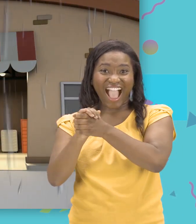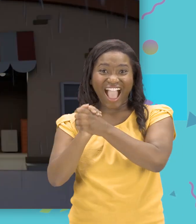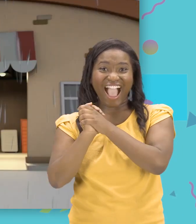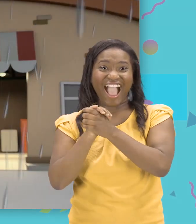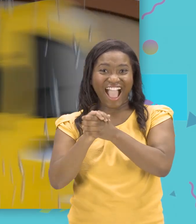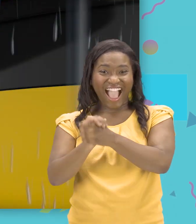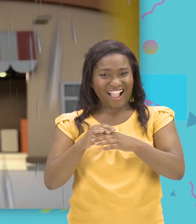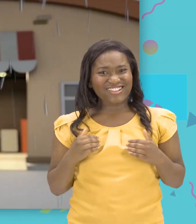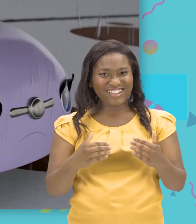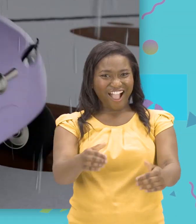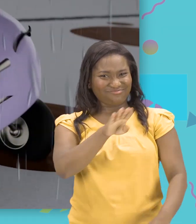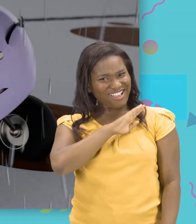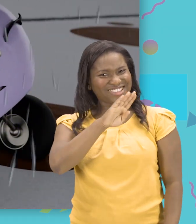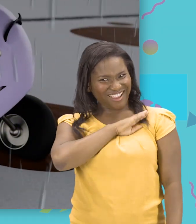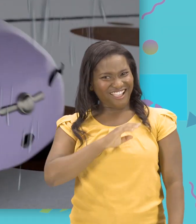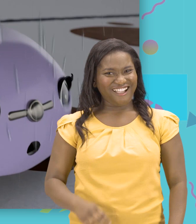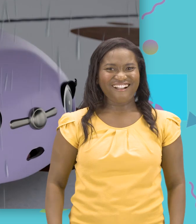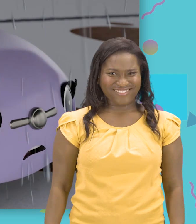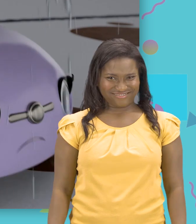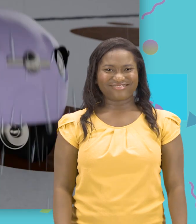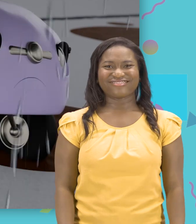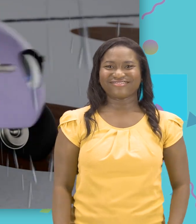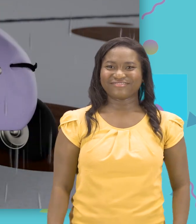Yay! Go, Buster!